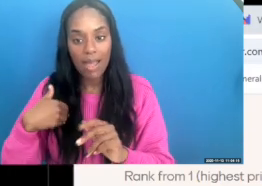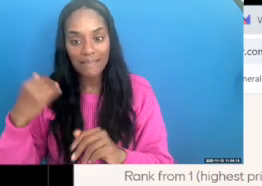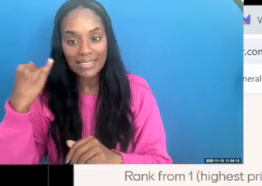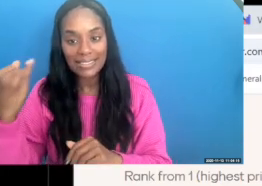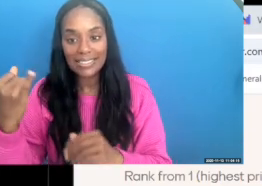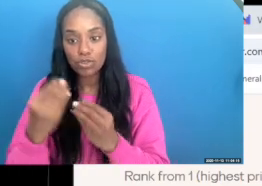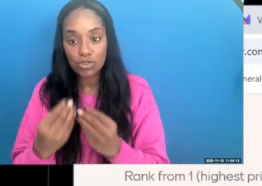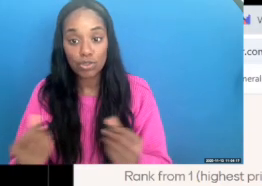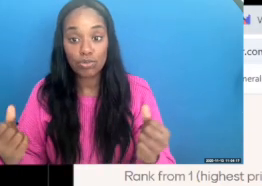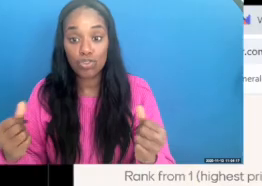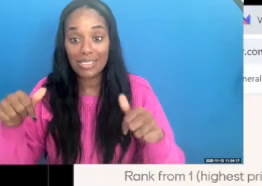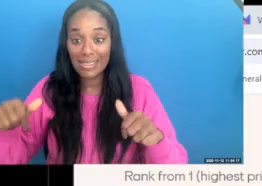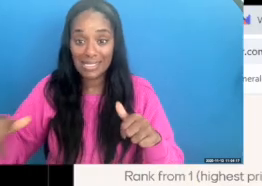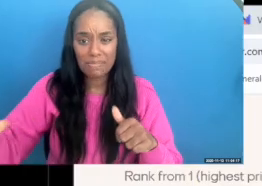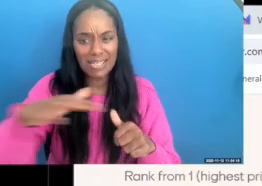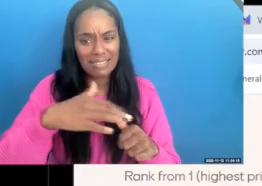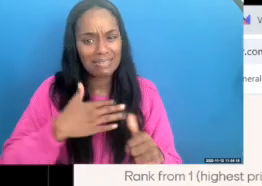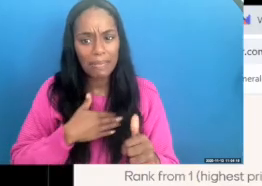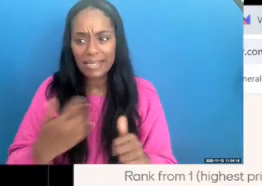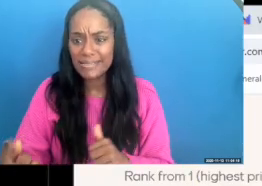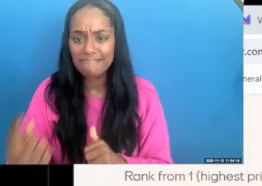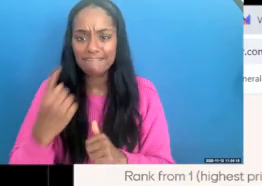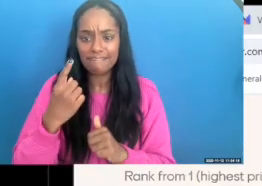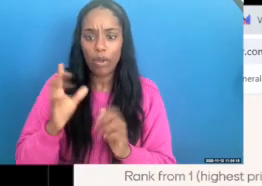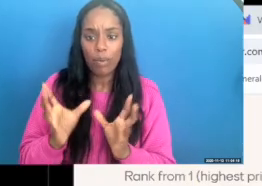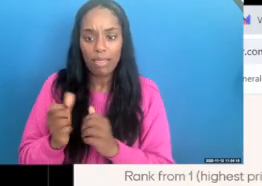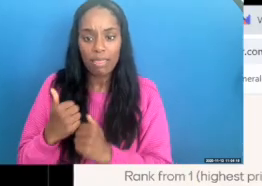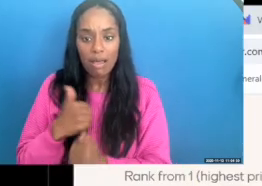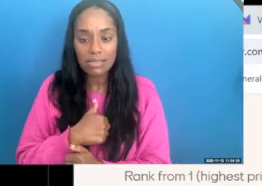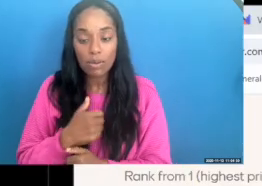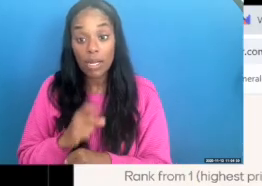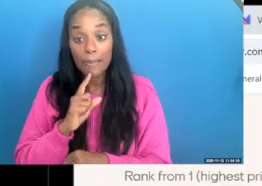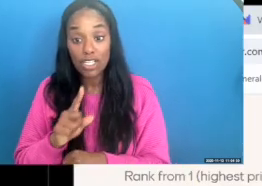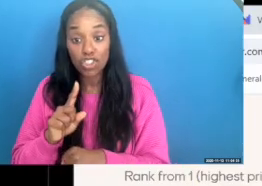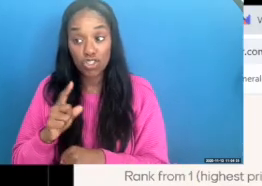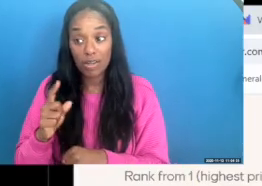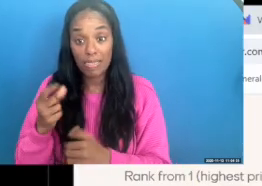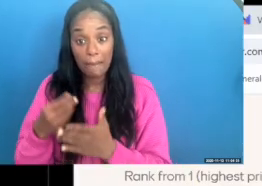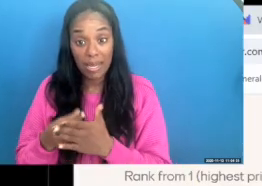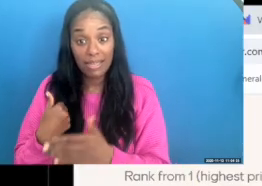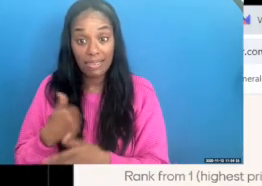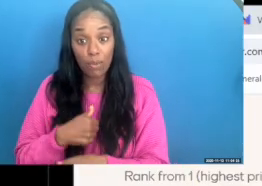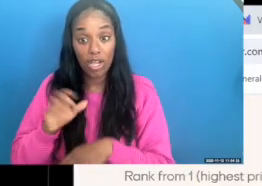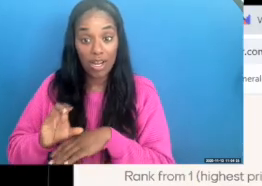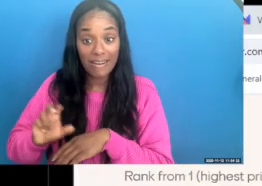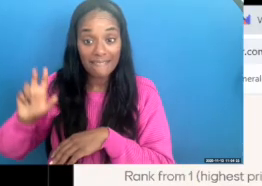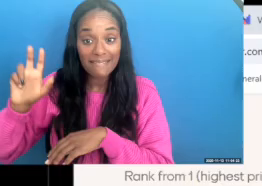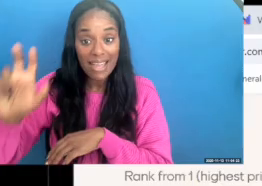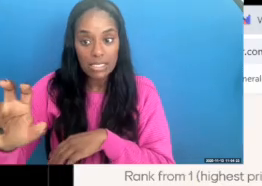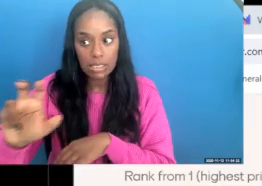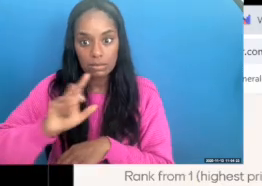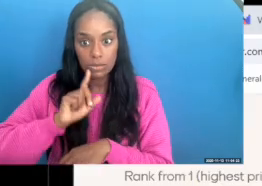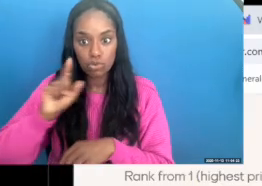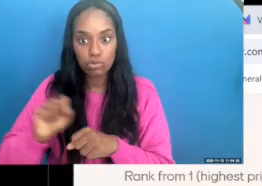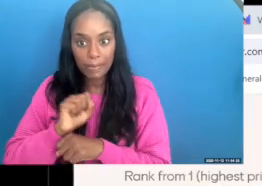call out to folks that do have ideas and solutions in this space to come talk with us, because we really would like to find ways to make sure that the dollars